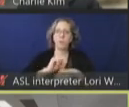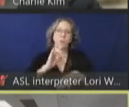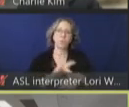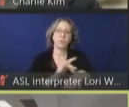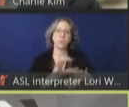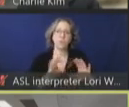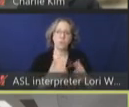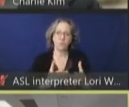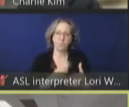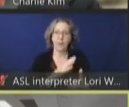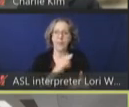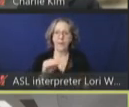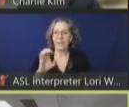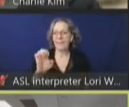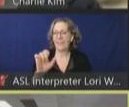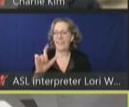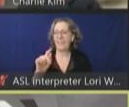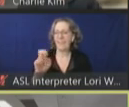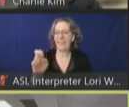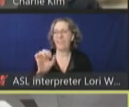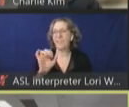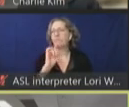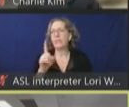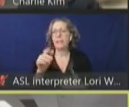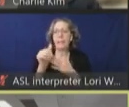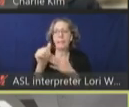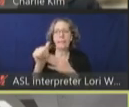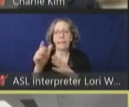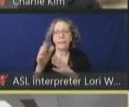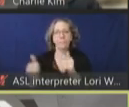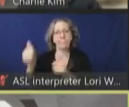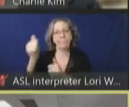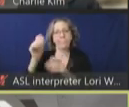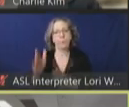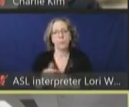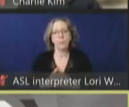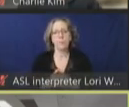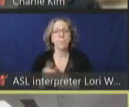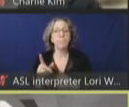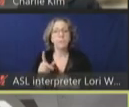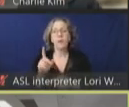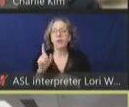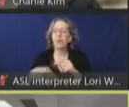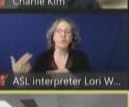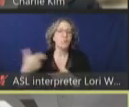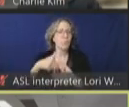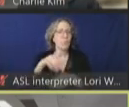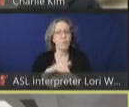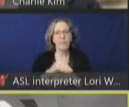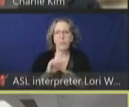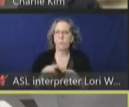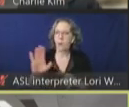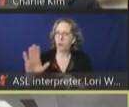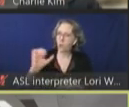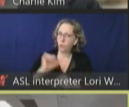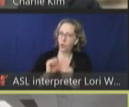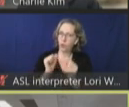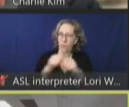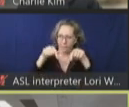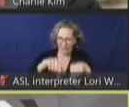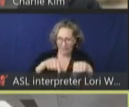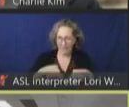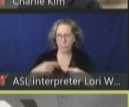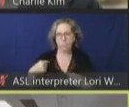person. Elaine couldn't join us tonight, but she's been doing this work for a number of years. She's been with the Red Sox since the